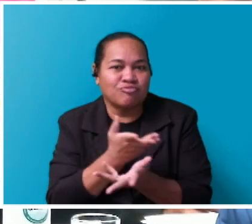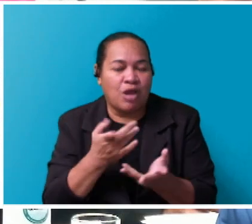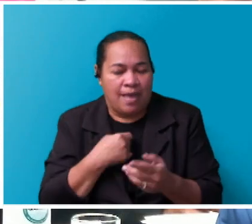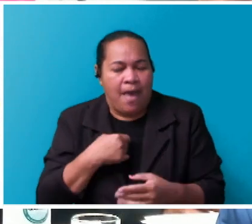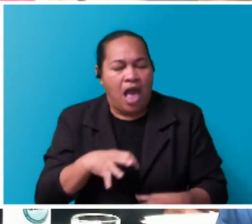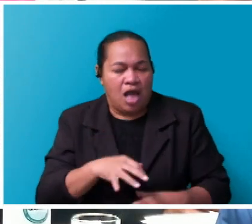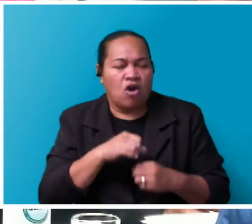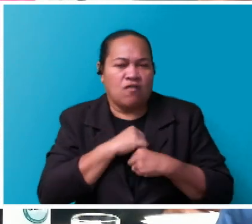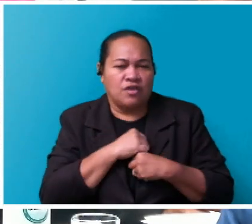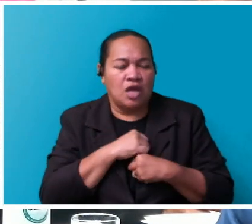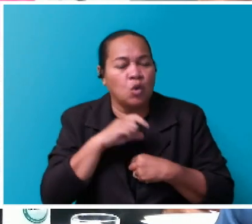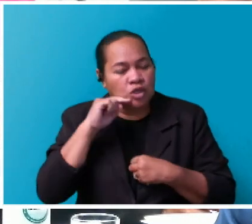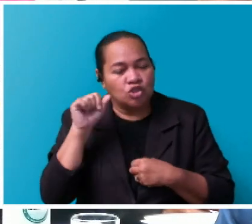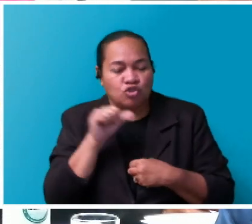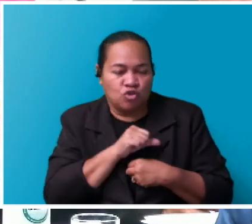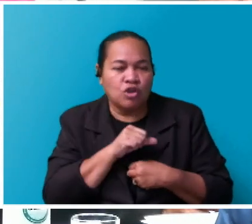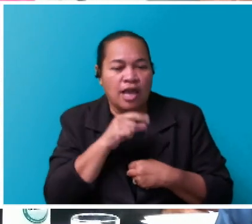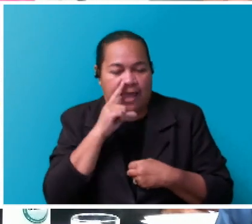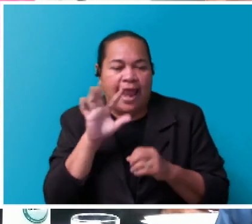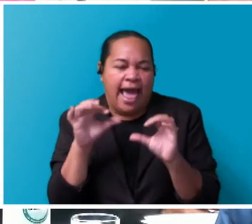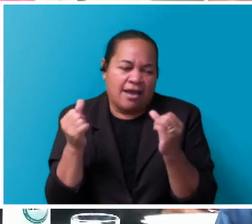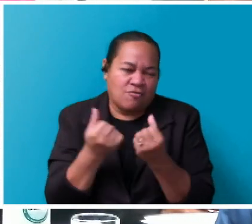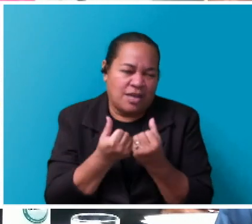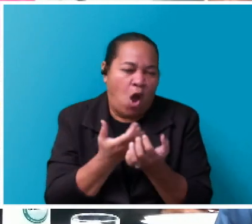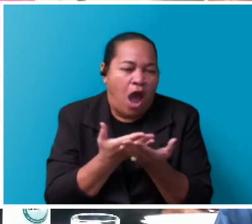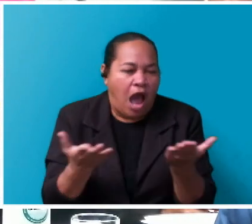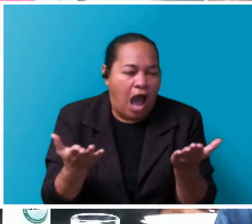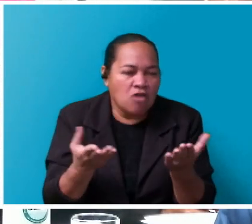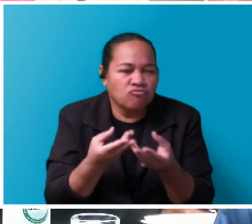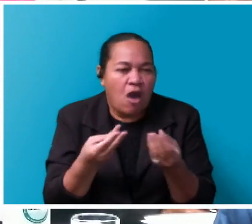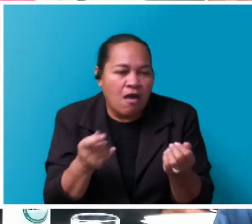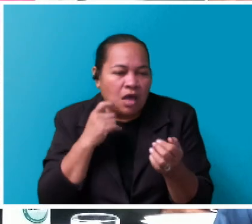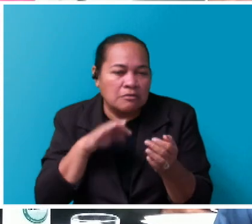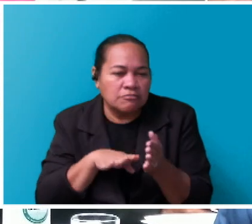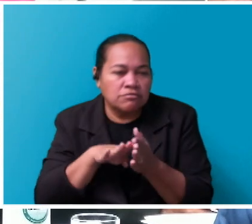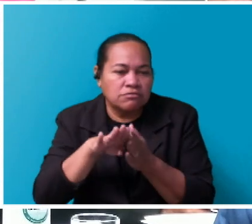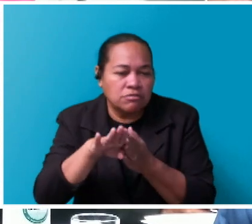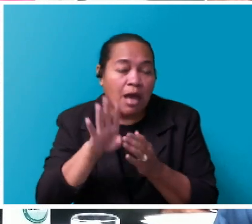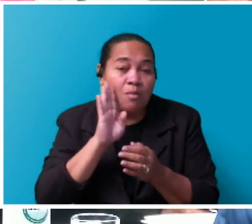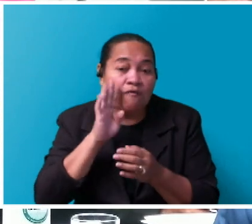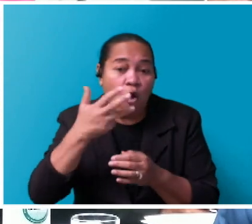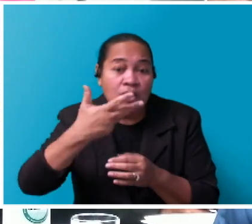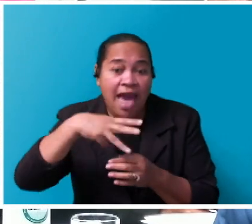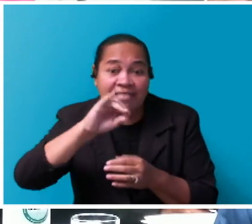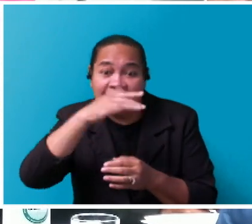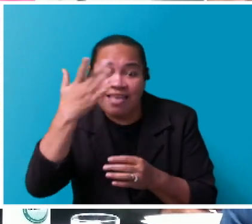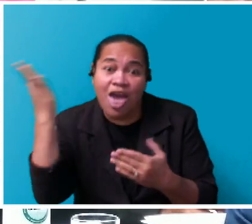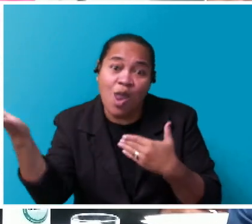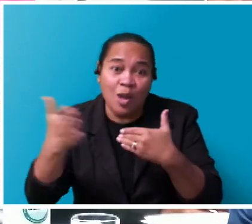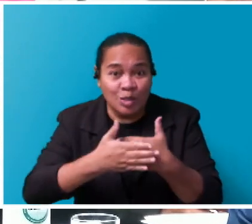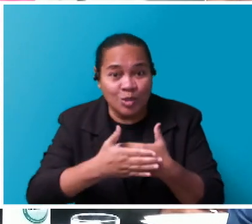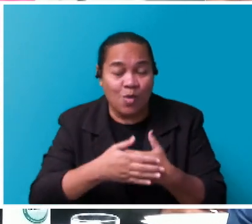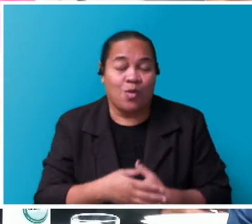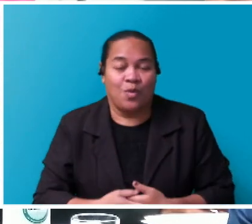confident that we should be able to agree on a way forward well before the 90-day window closes.